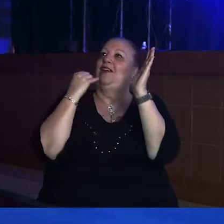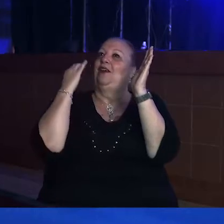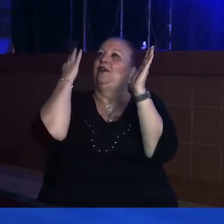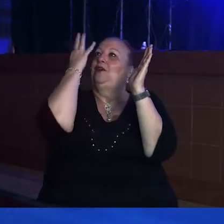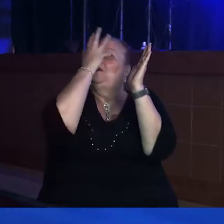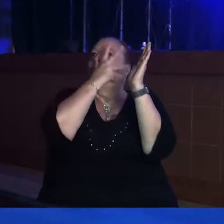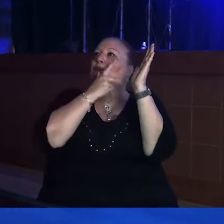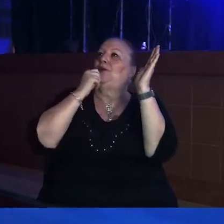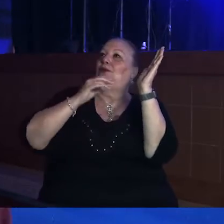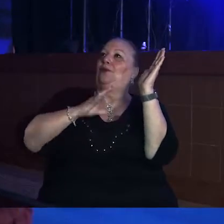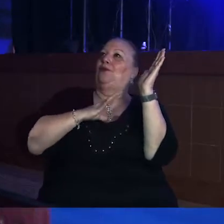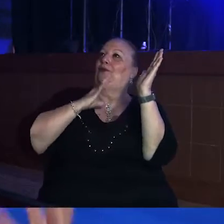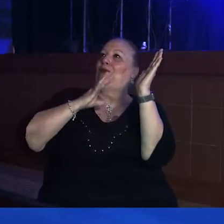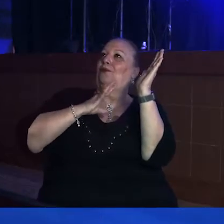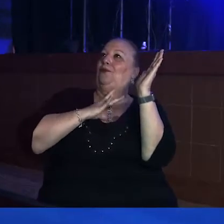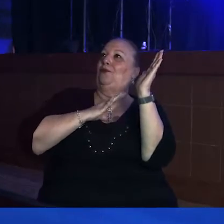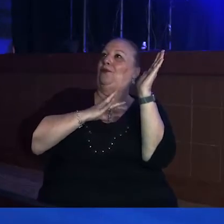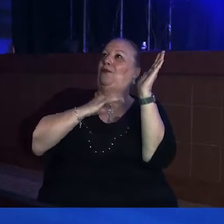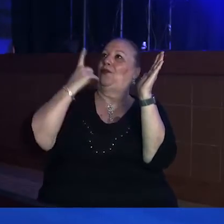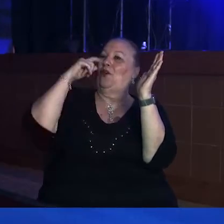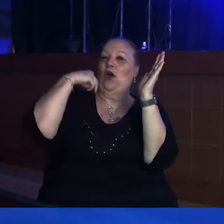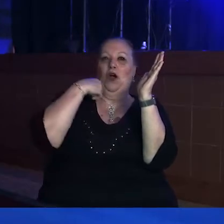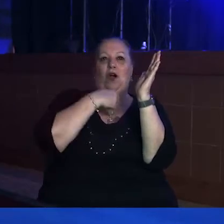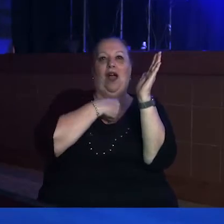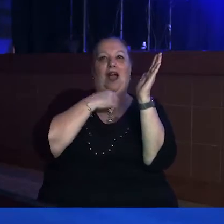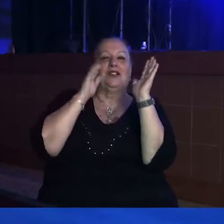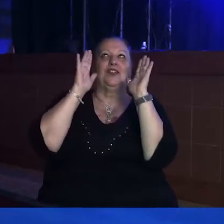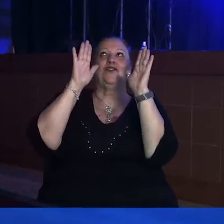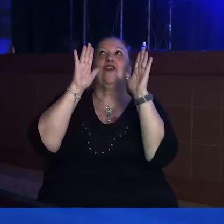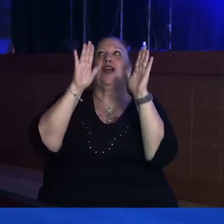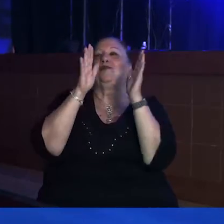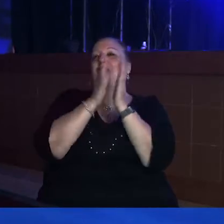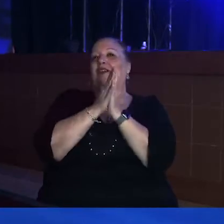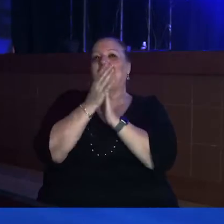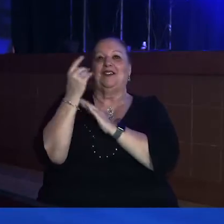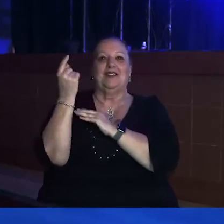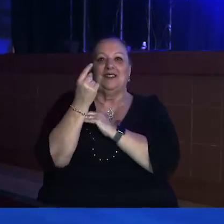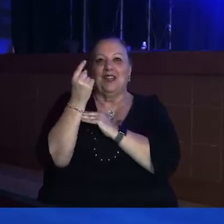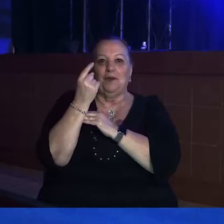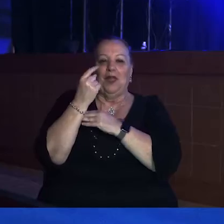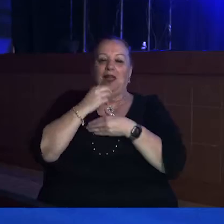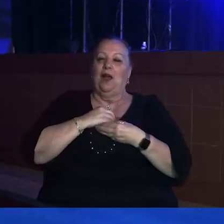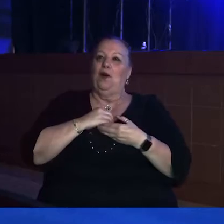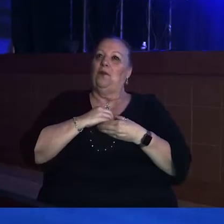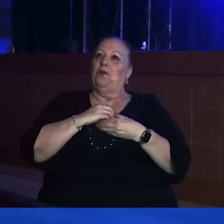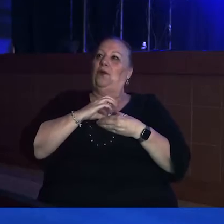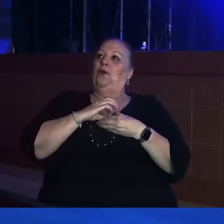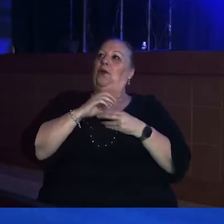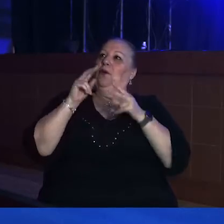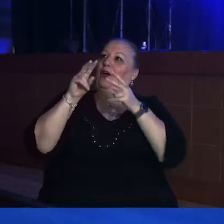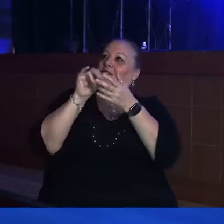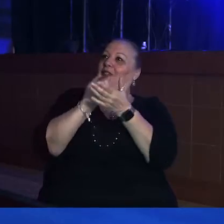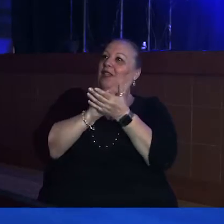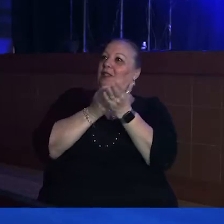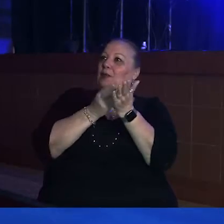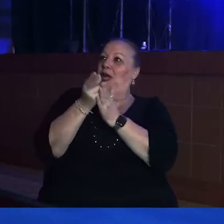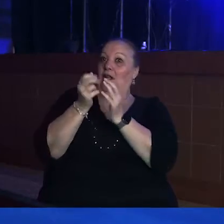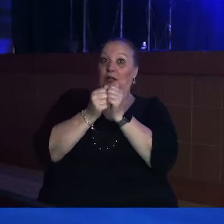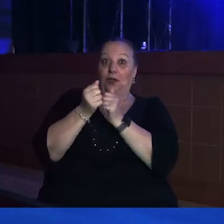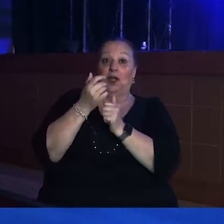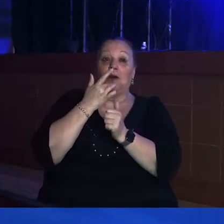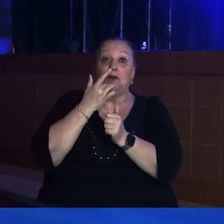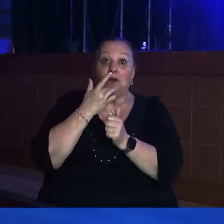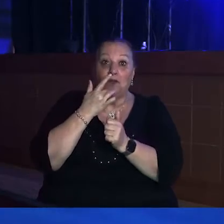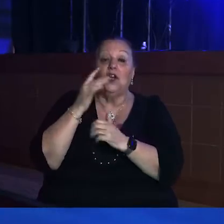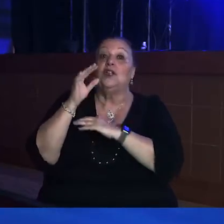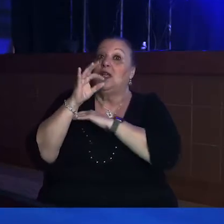majestic painting for us, and it's incredible, and there's just something that's restorative about watching those. To be honest with you, I prefer sunsets